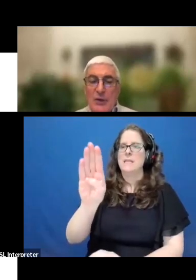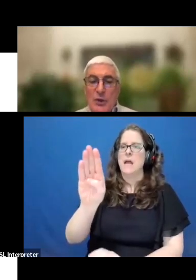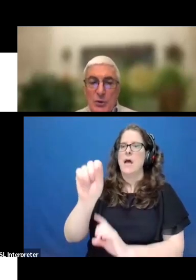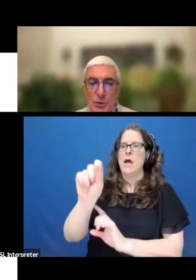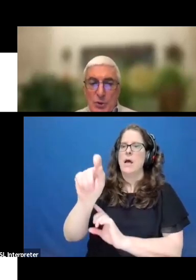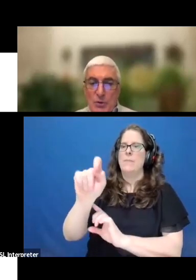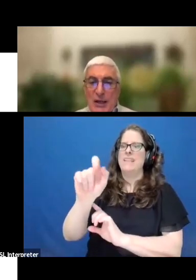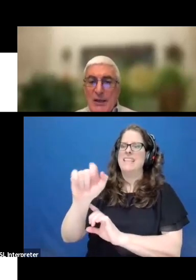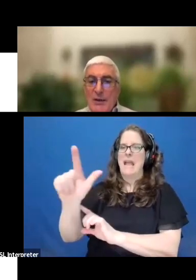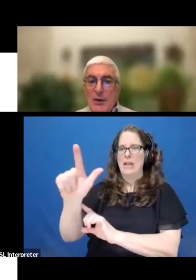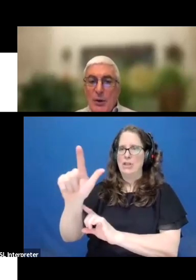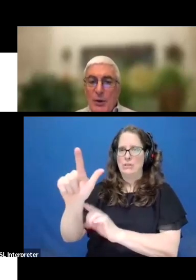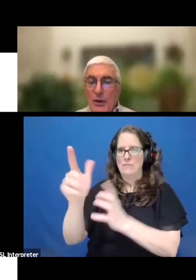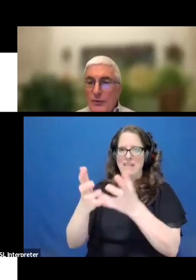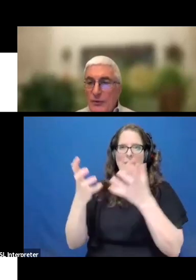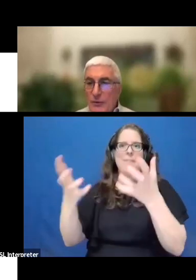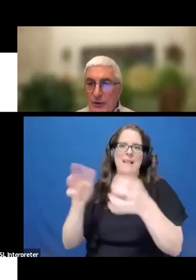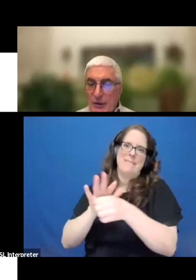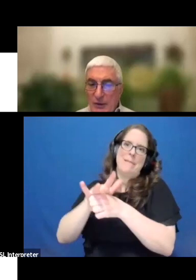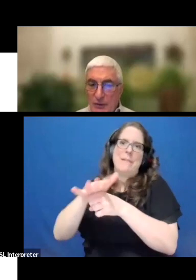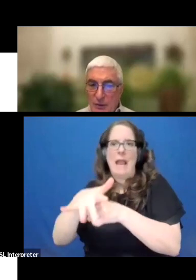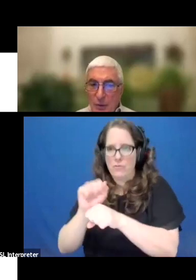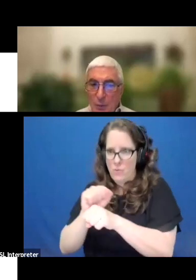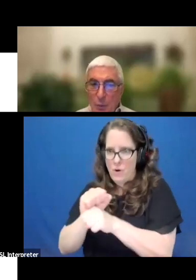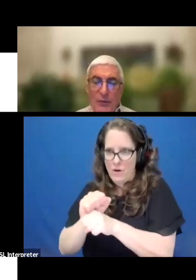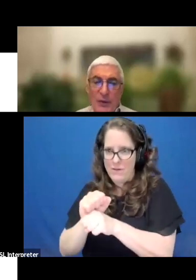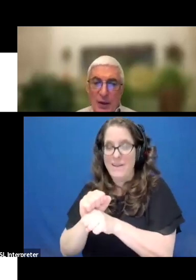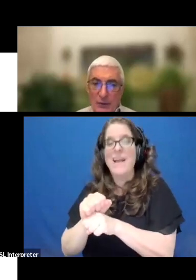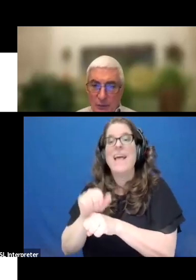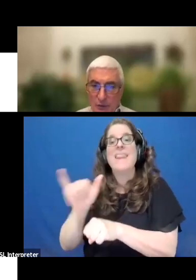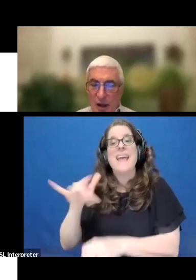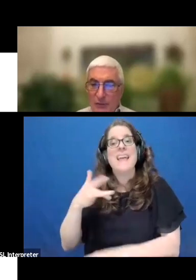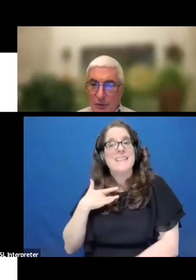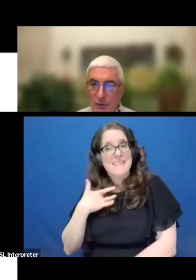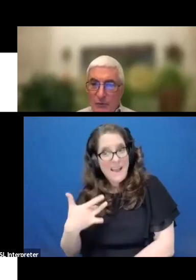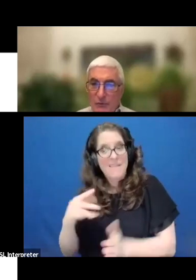That's usually earnings of at least